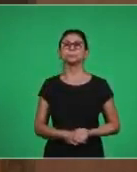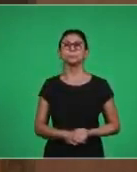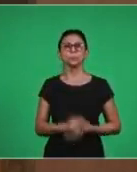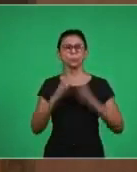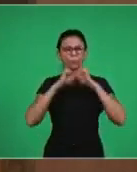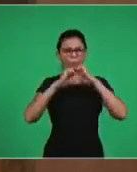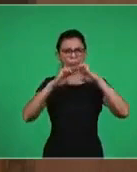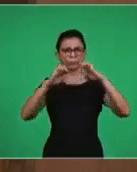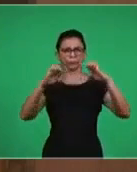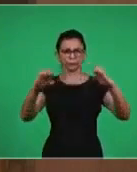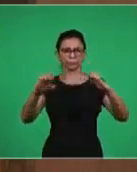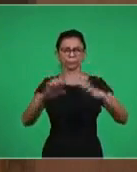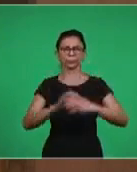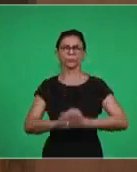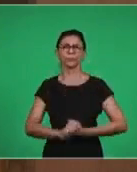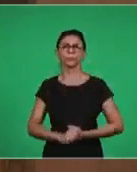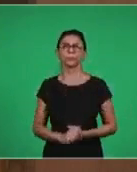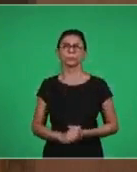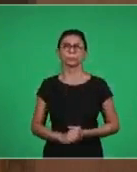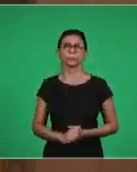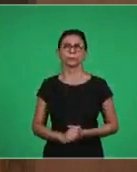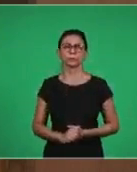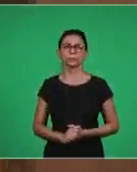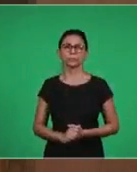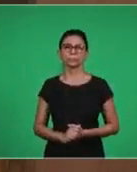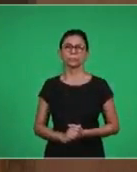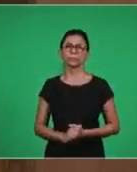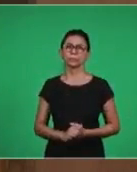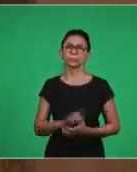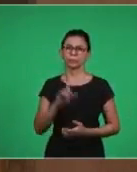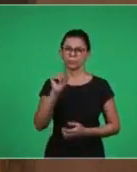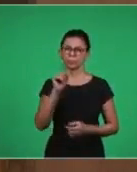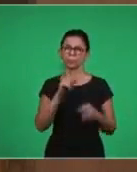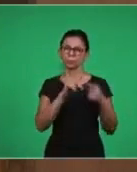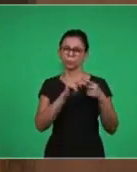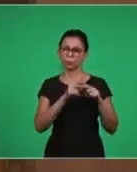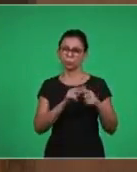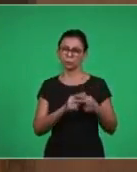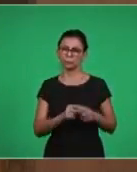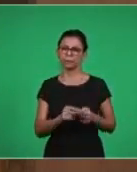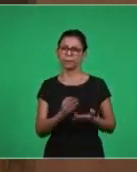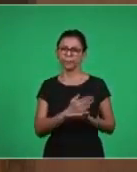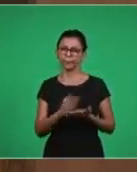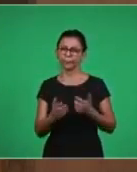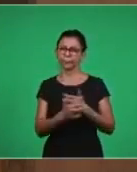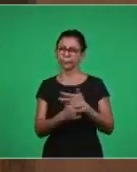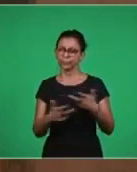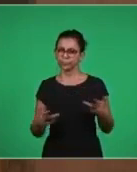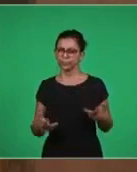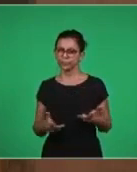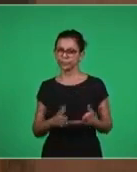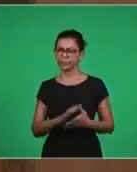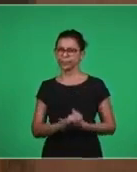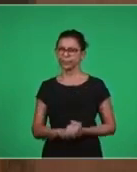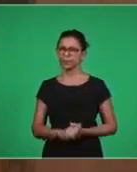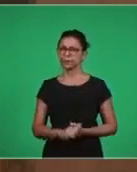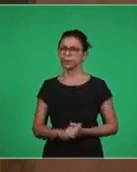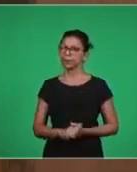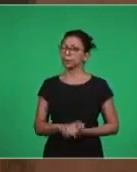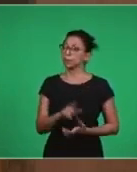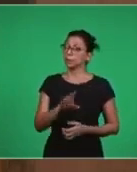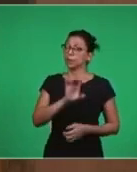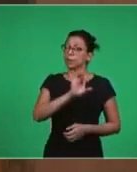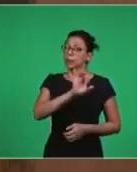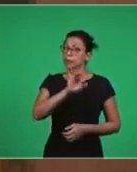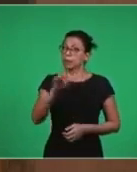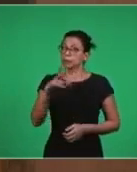not aware, but for sure, this will be adjusted on the life of each one, because each one will give account of